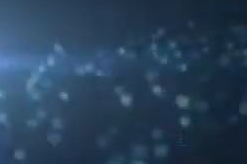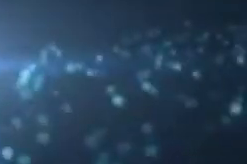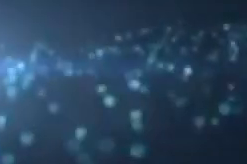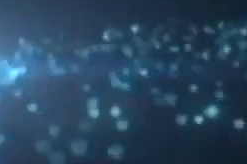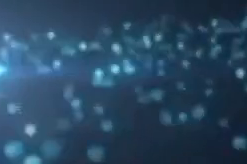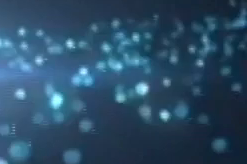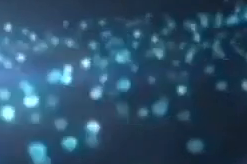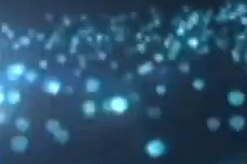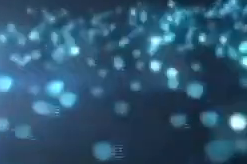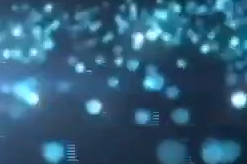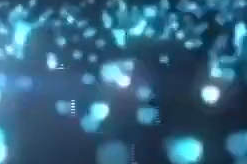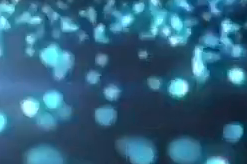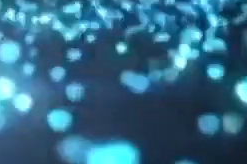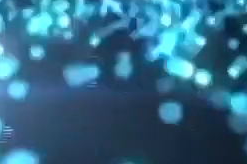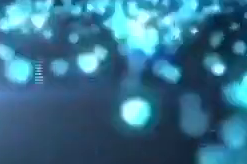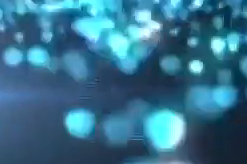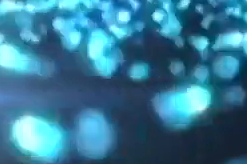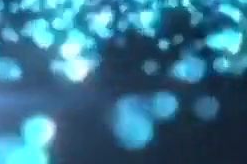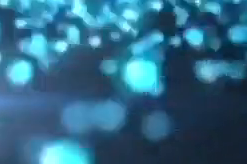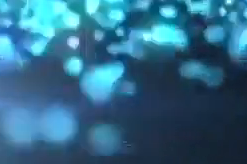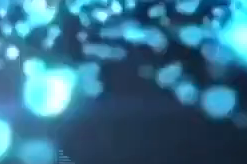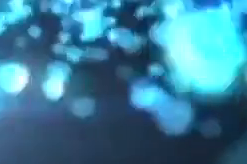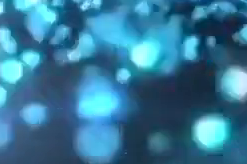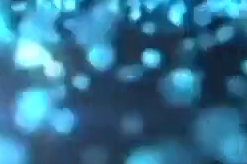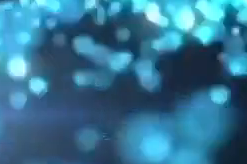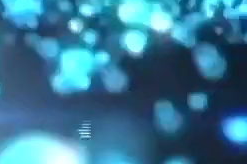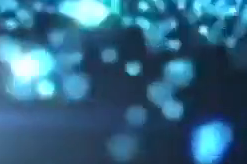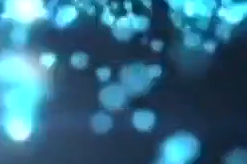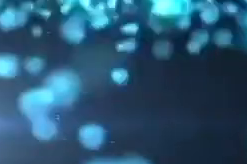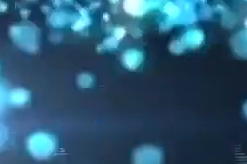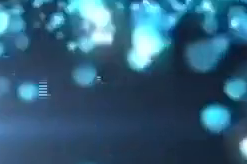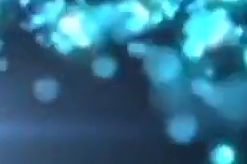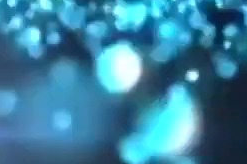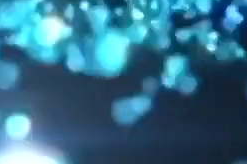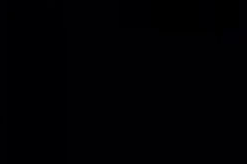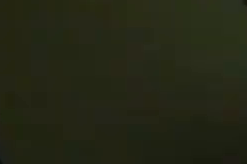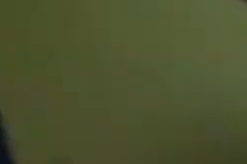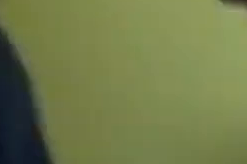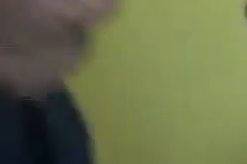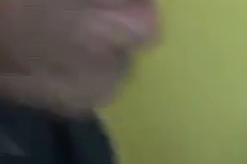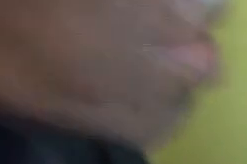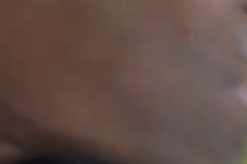The greatest benchmark of a country is its commitment to serving its people.